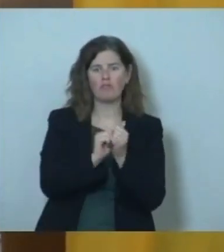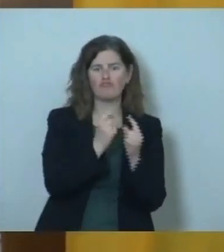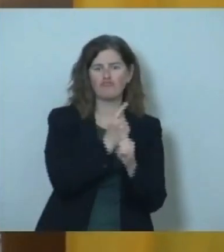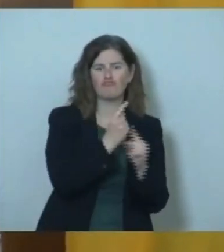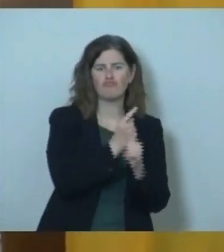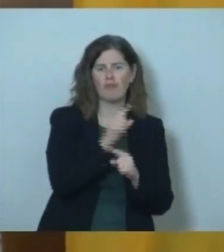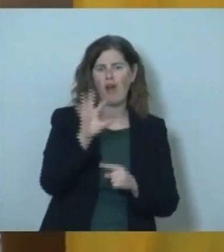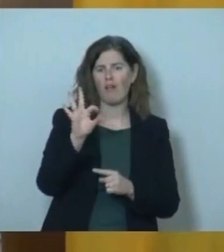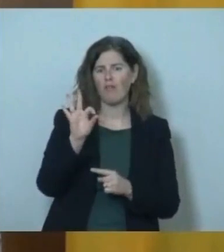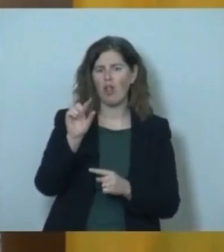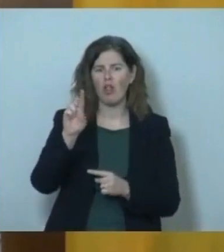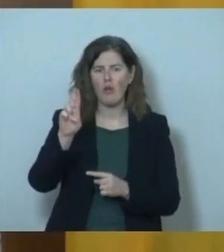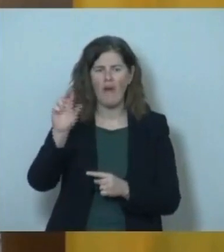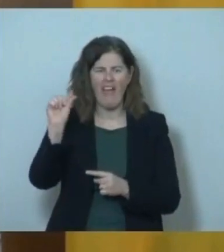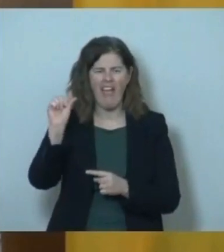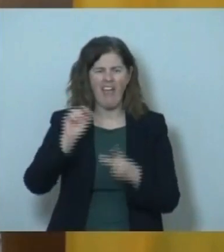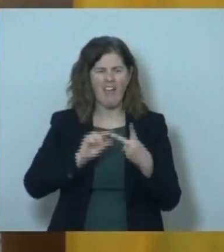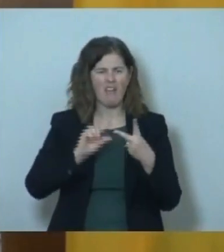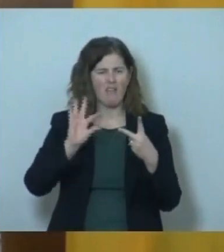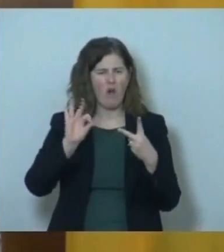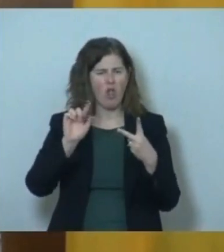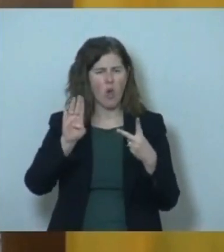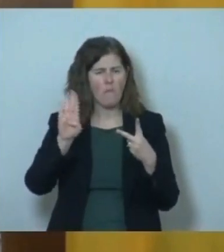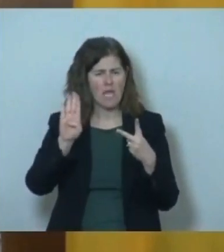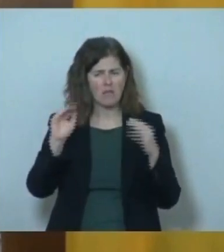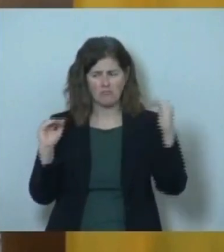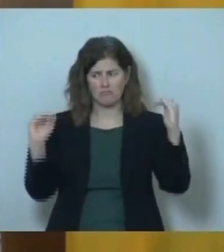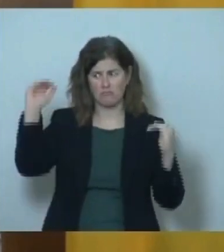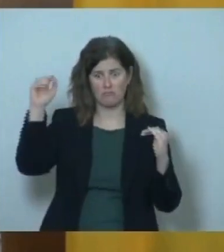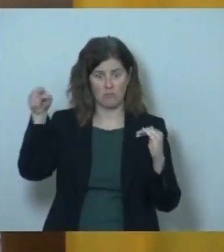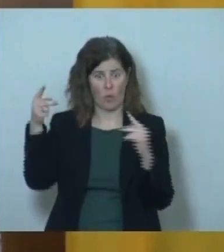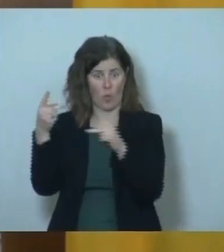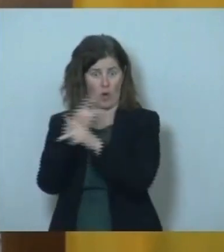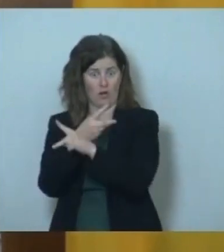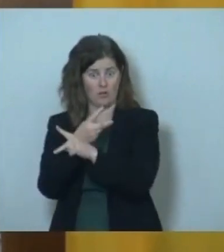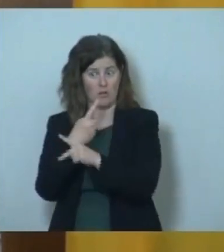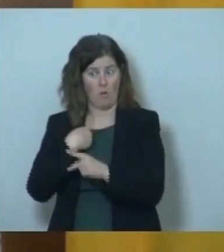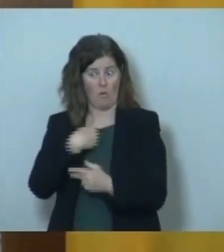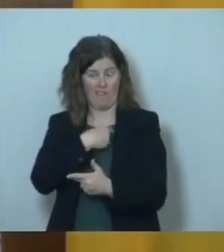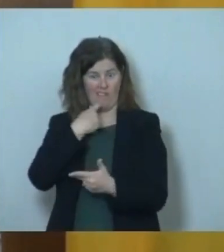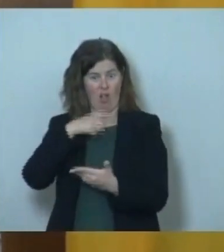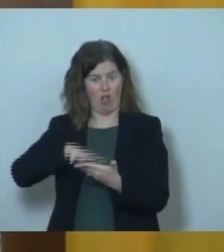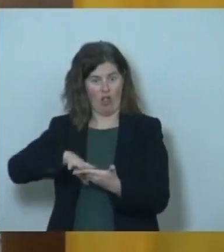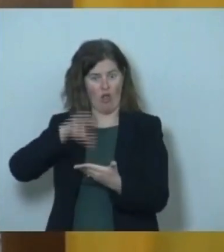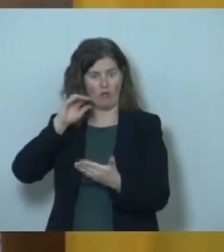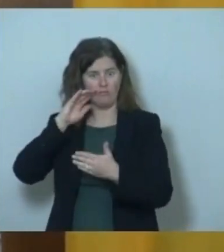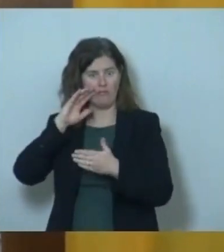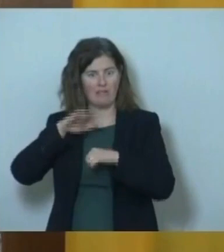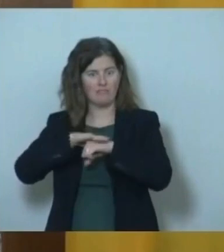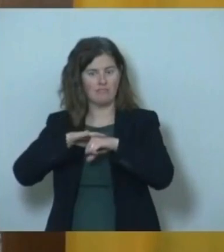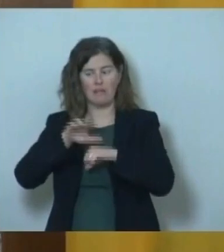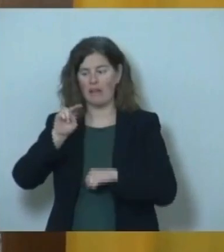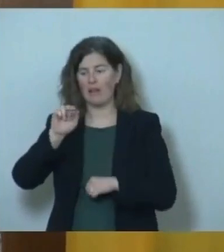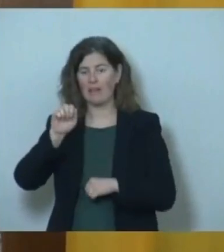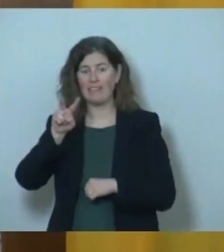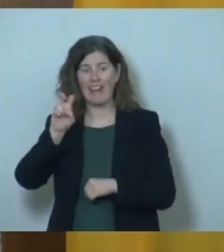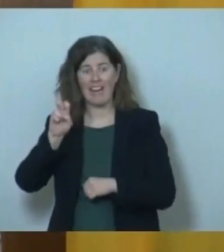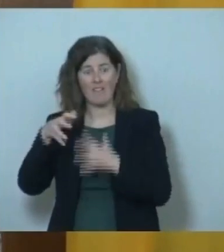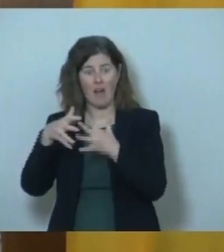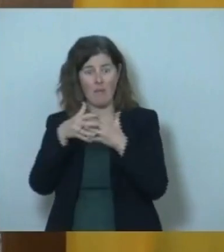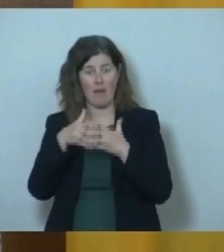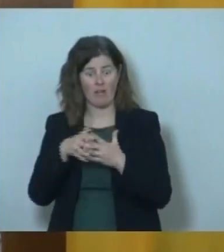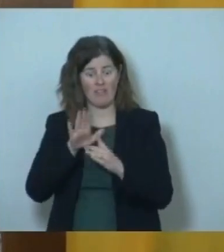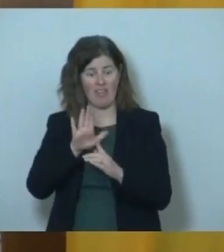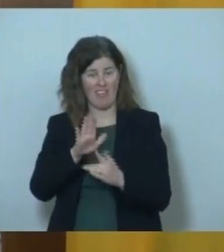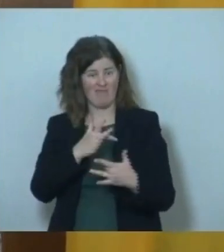influenza A or B. That we learned that Native Americans had a mortality rate 4 times